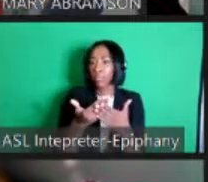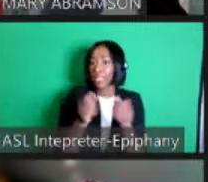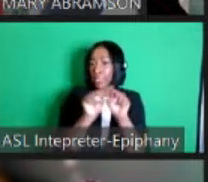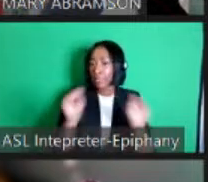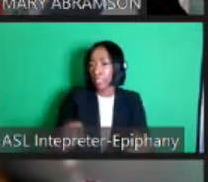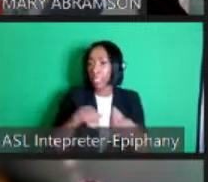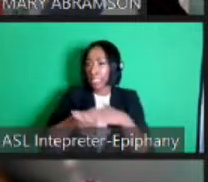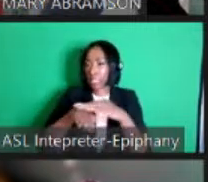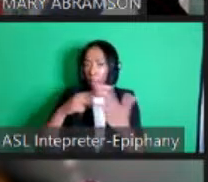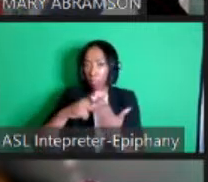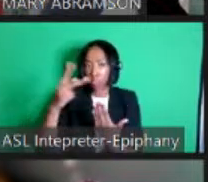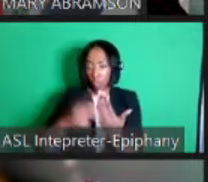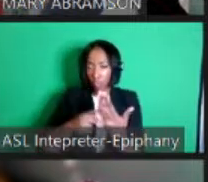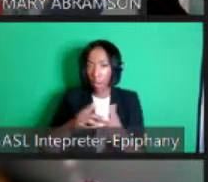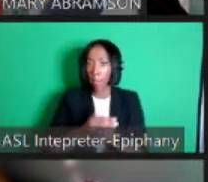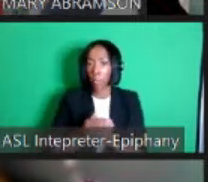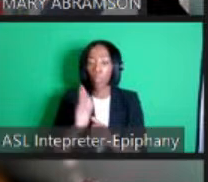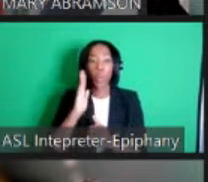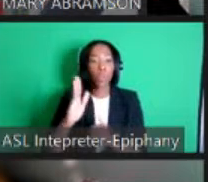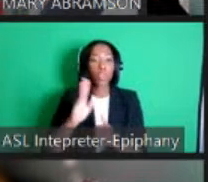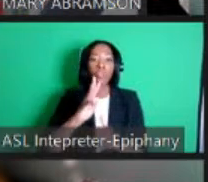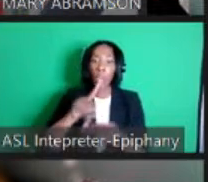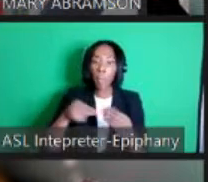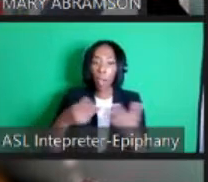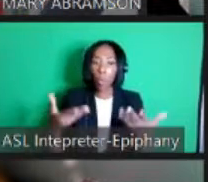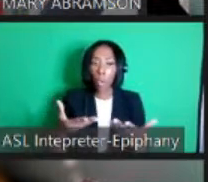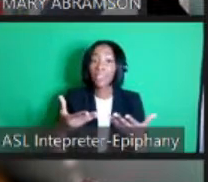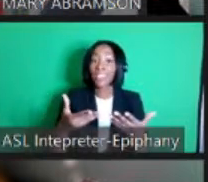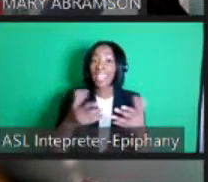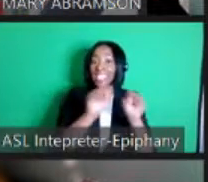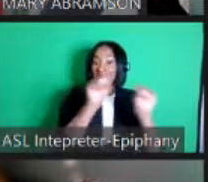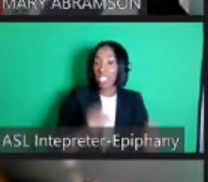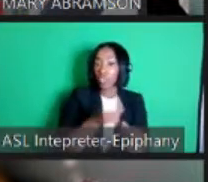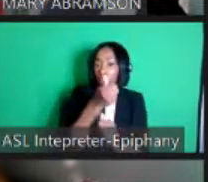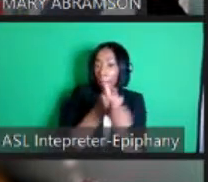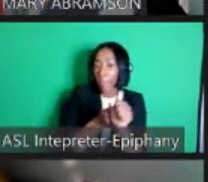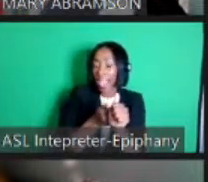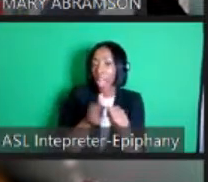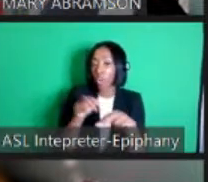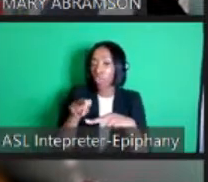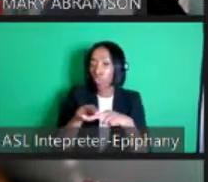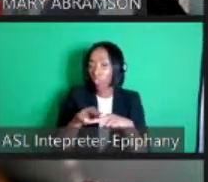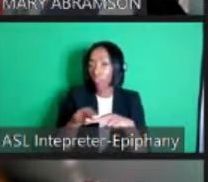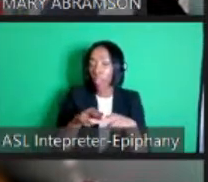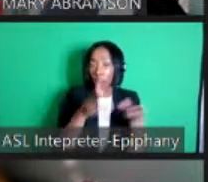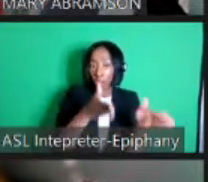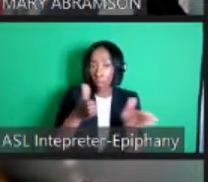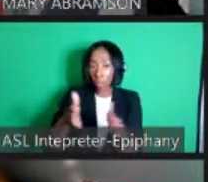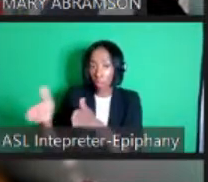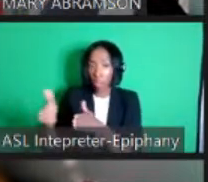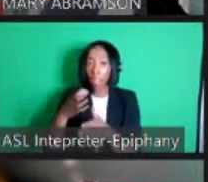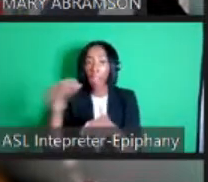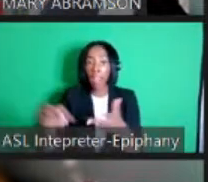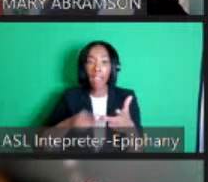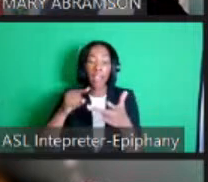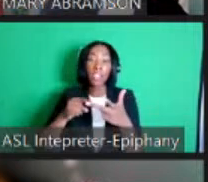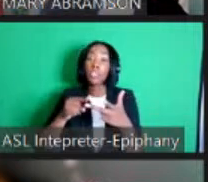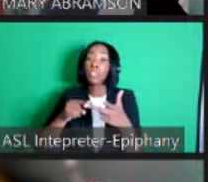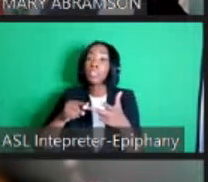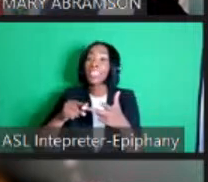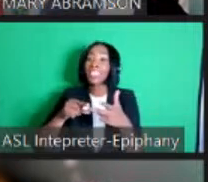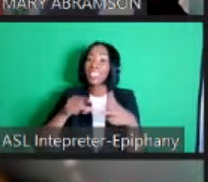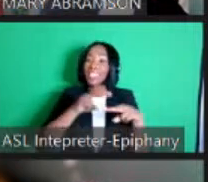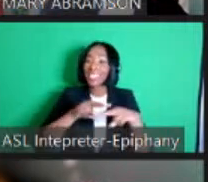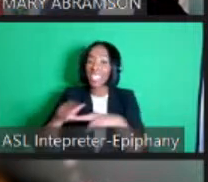phasing. We'll be talking about stations by rail line, and then also doing a brief touch on stations that are currently not accessible by rail